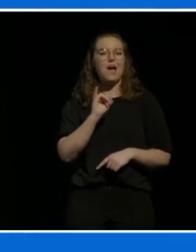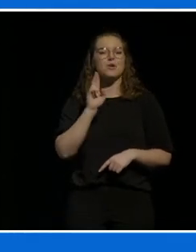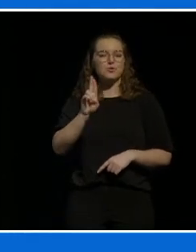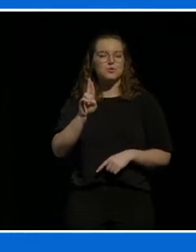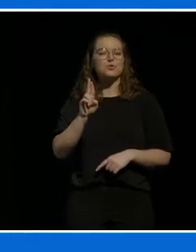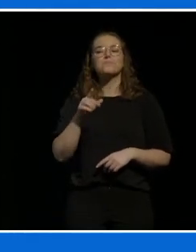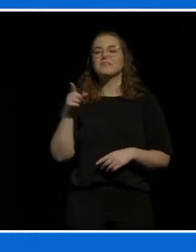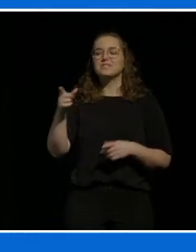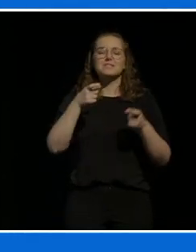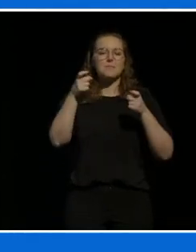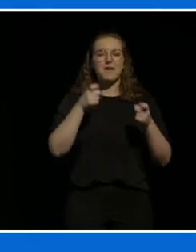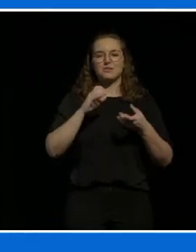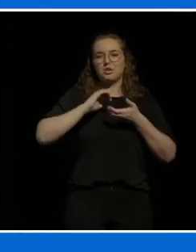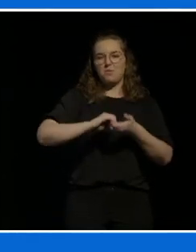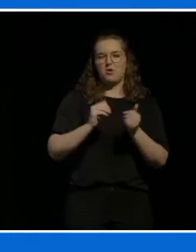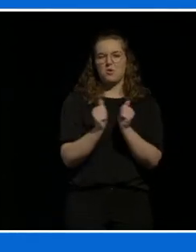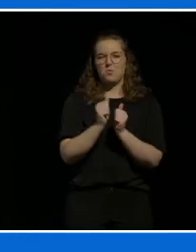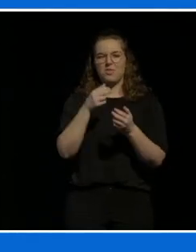Ward.